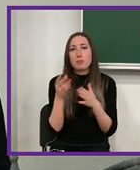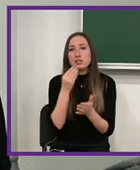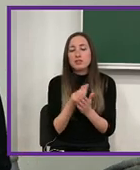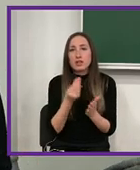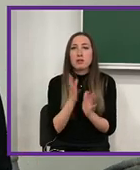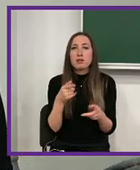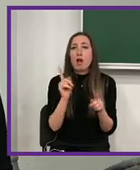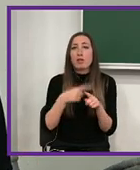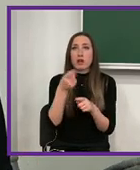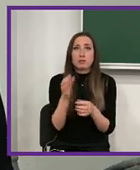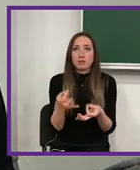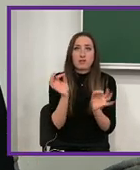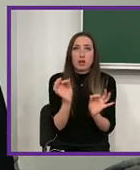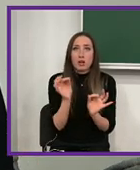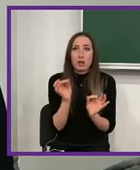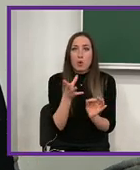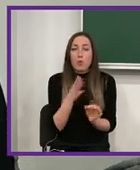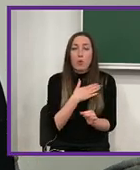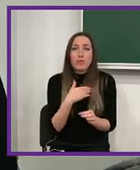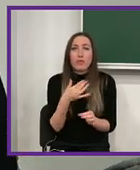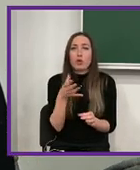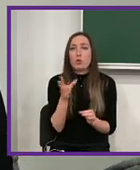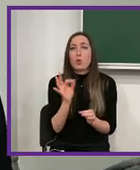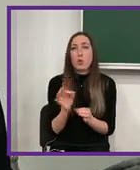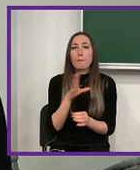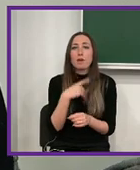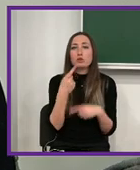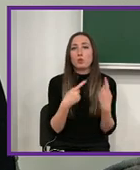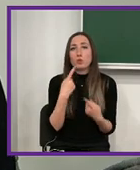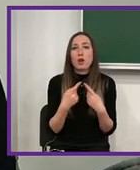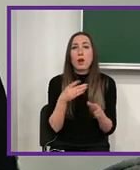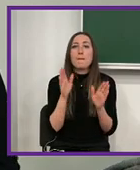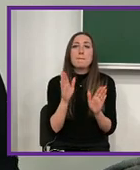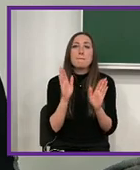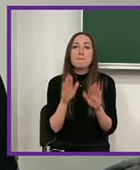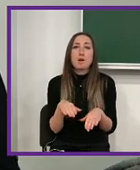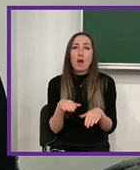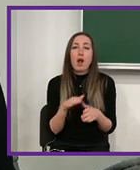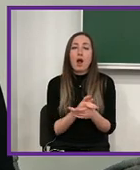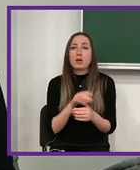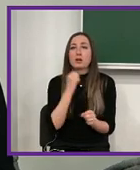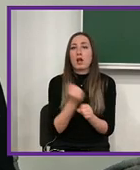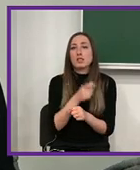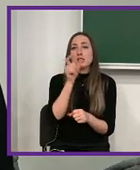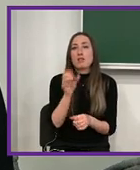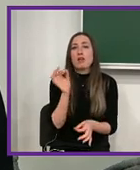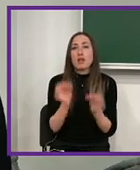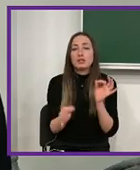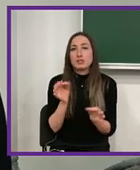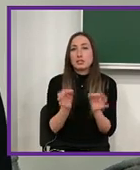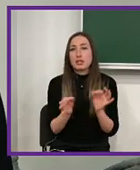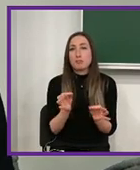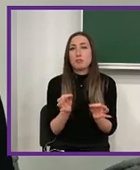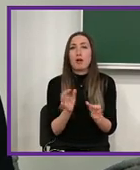departments locally, right? Because it's HR, it's HESC, it's the sustainability people, it's procurement, and it just creates a lot of